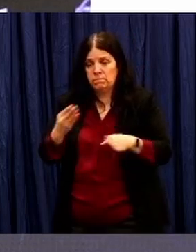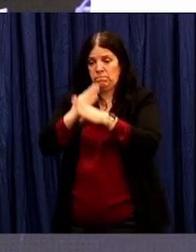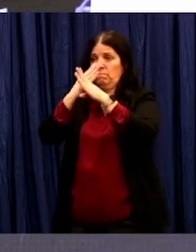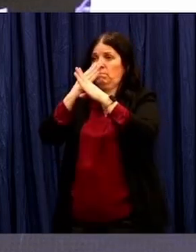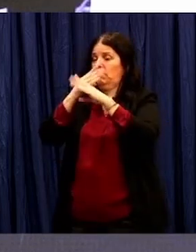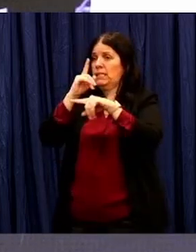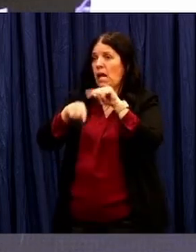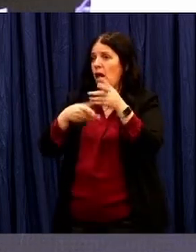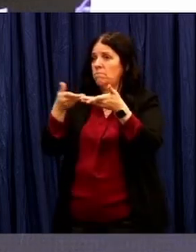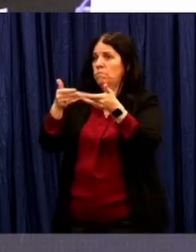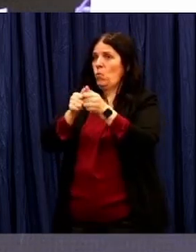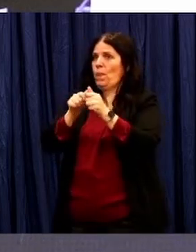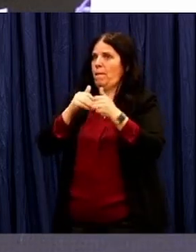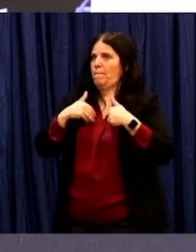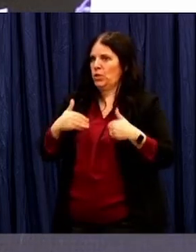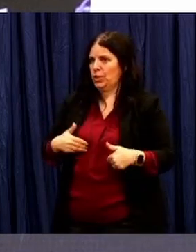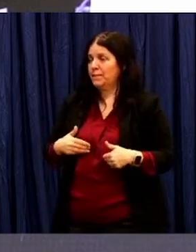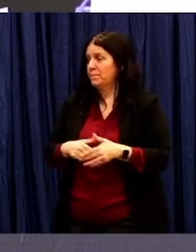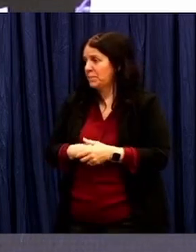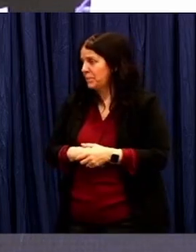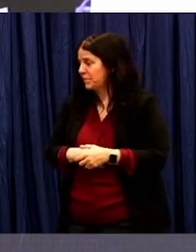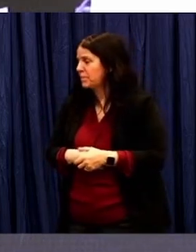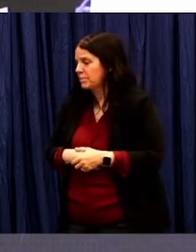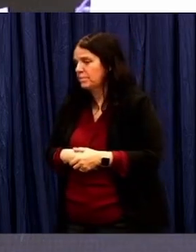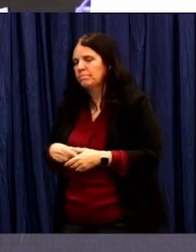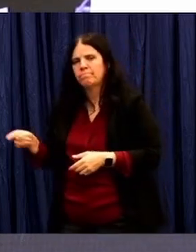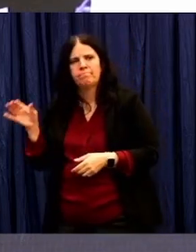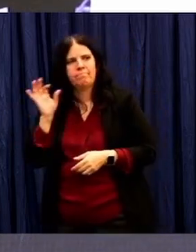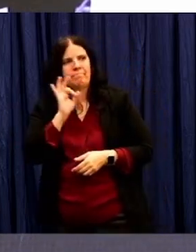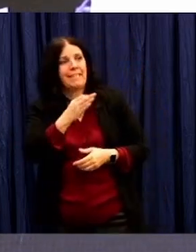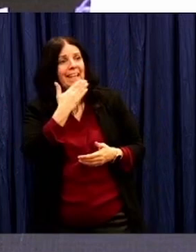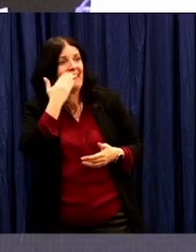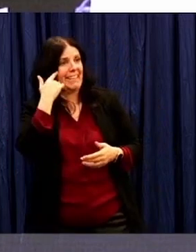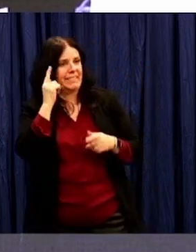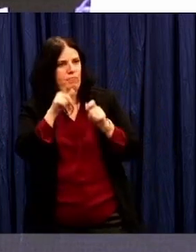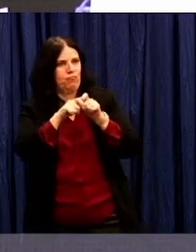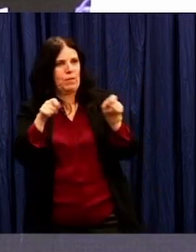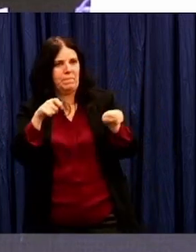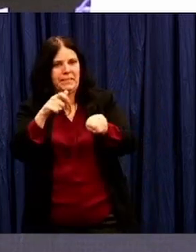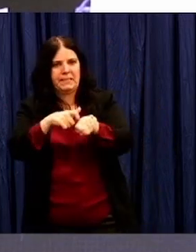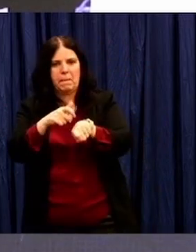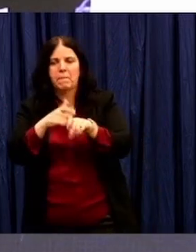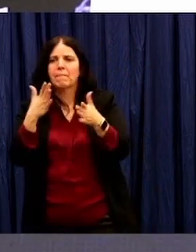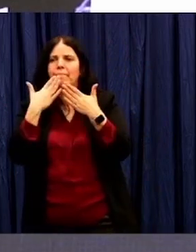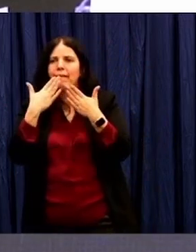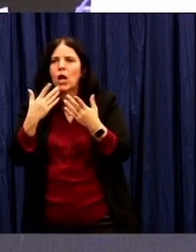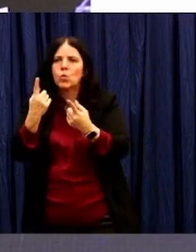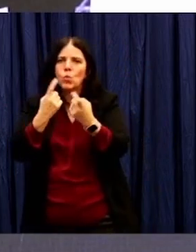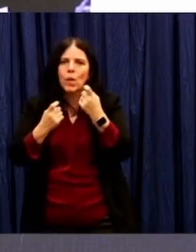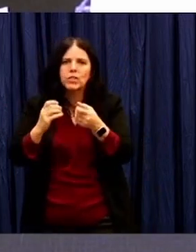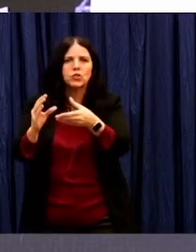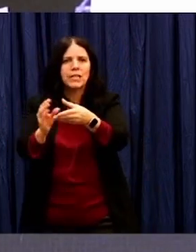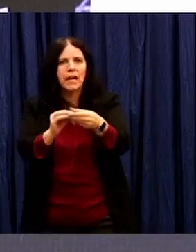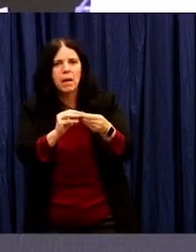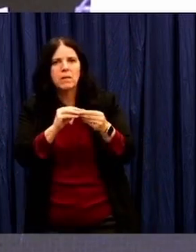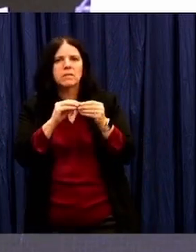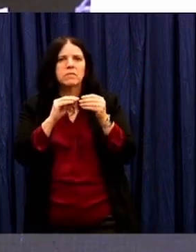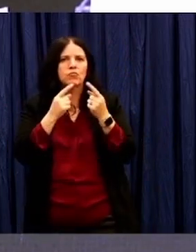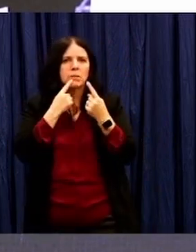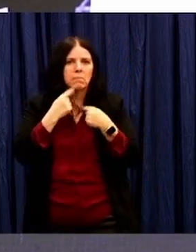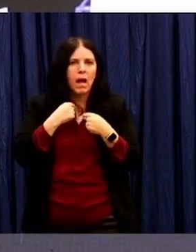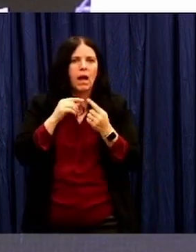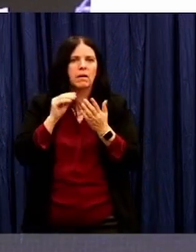All right, I think we are at the end of the session. I want to thank all of you for the questions and responses and the feedback that you offered